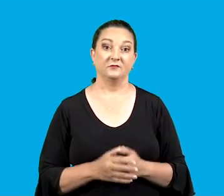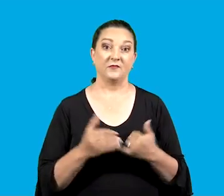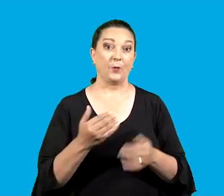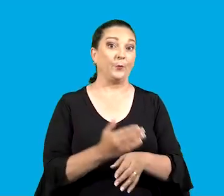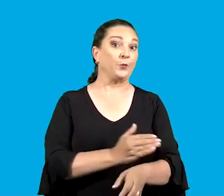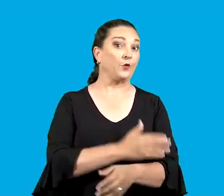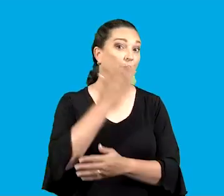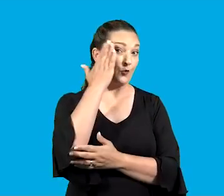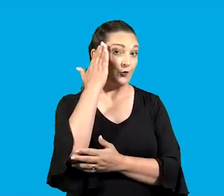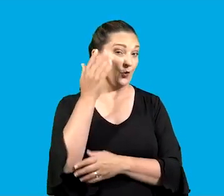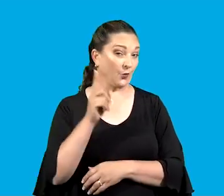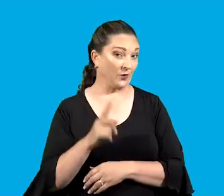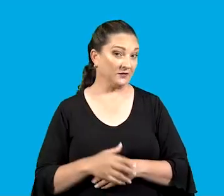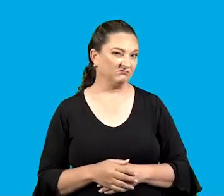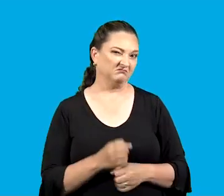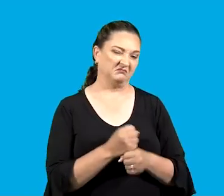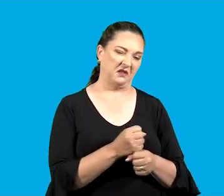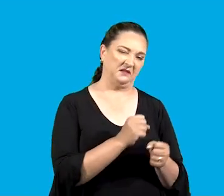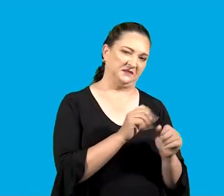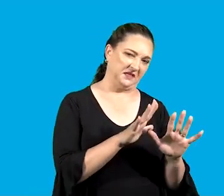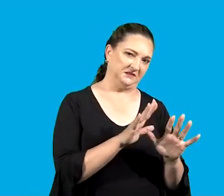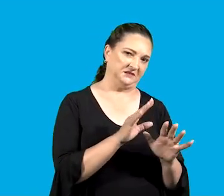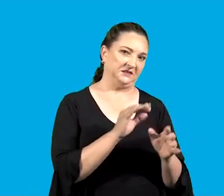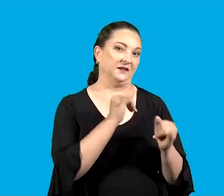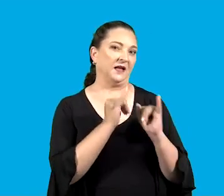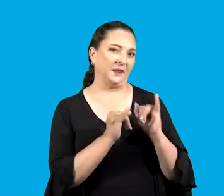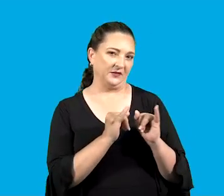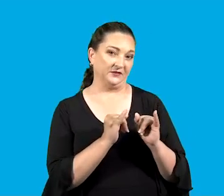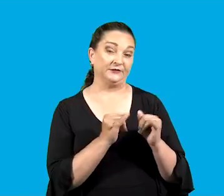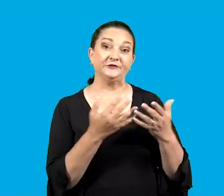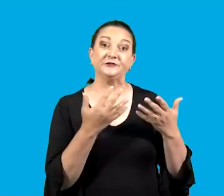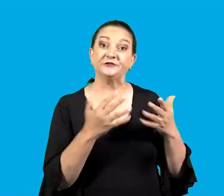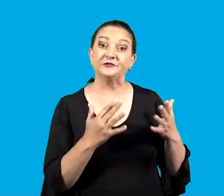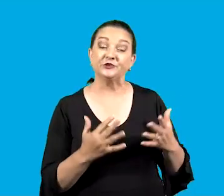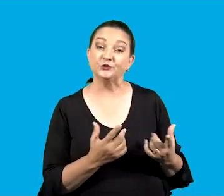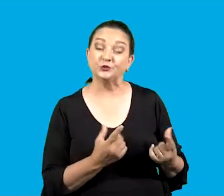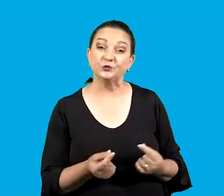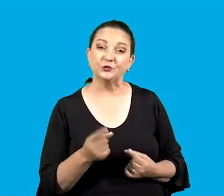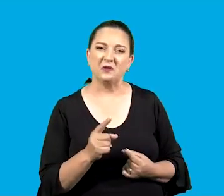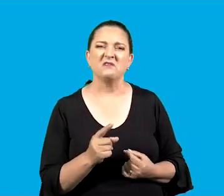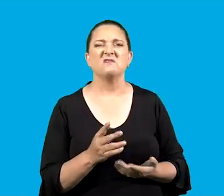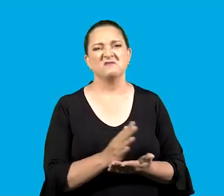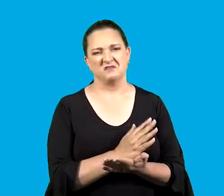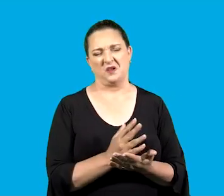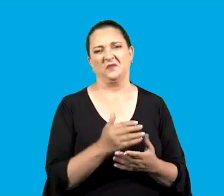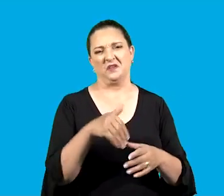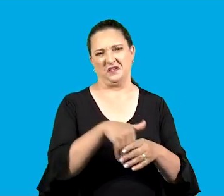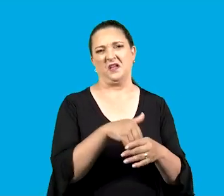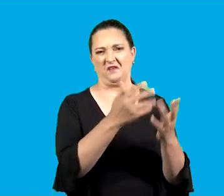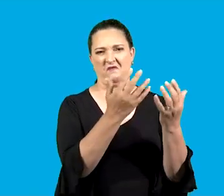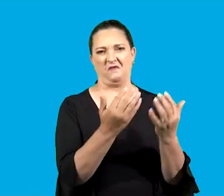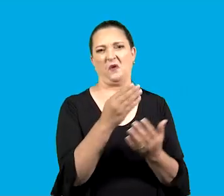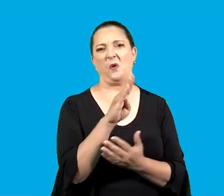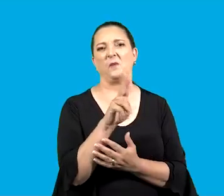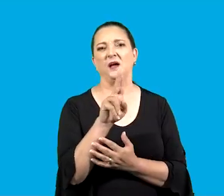Here is the pre-knowledge. In grade 10 and 11, you have done something that relates to